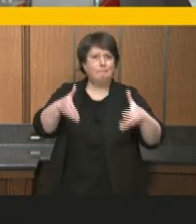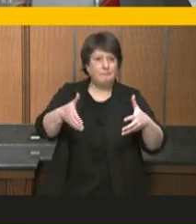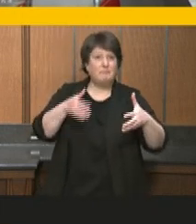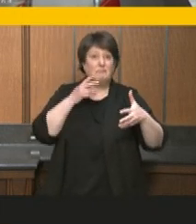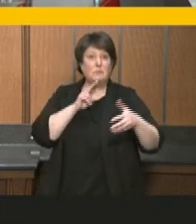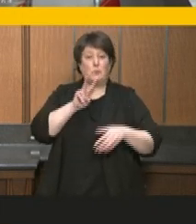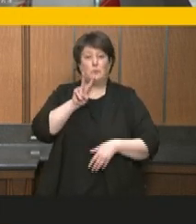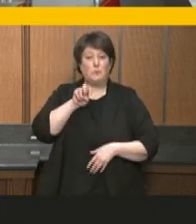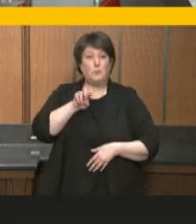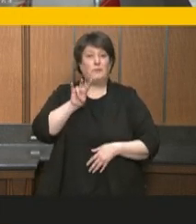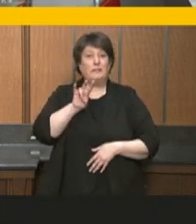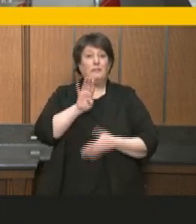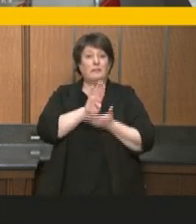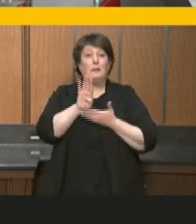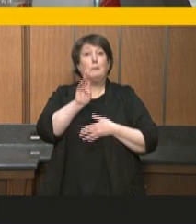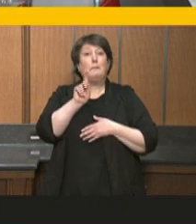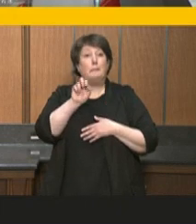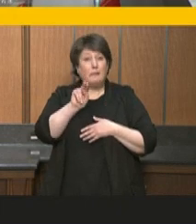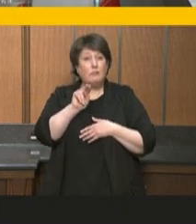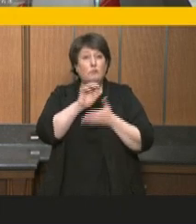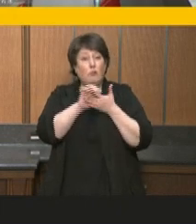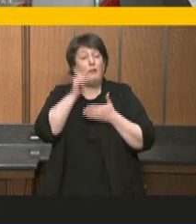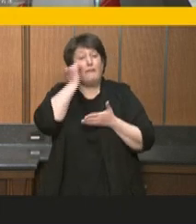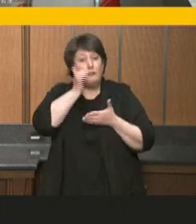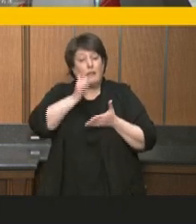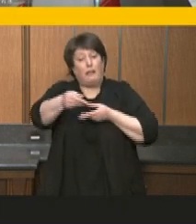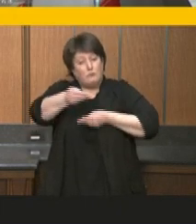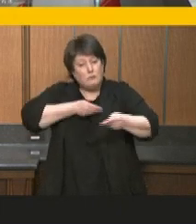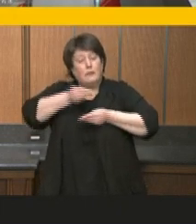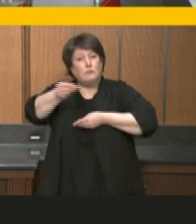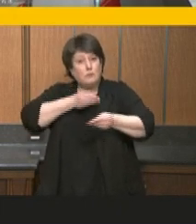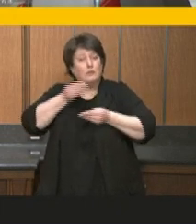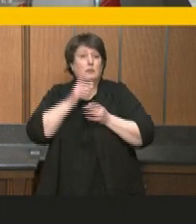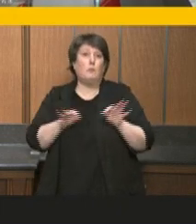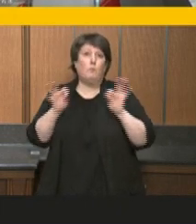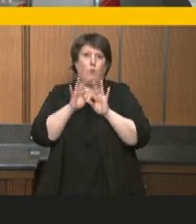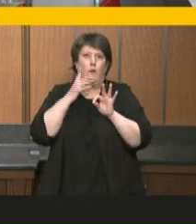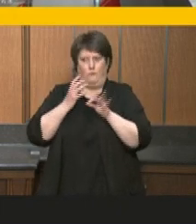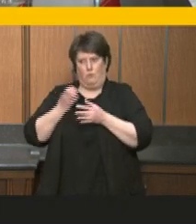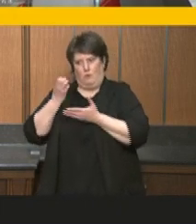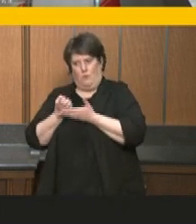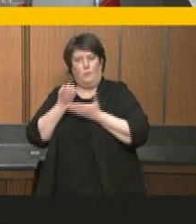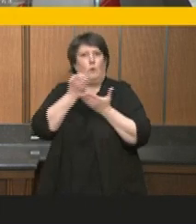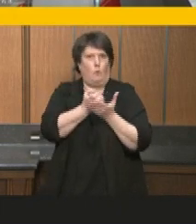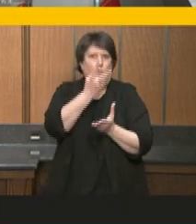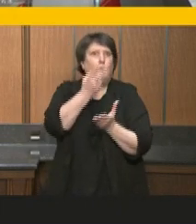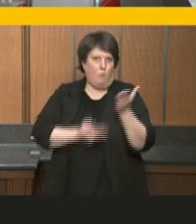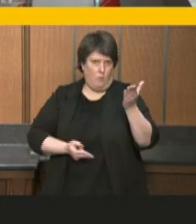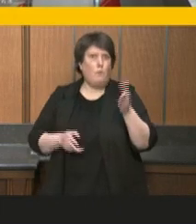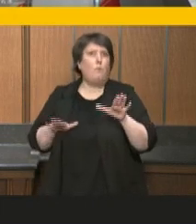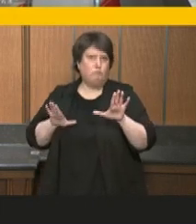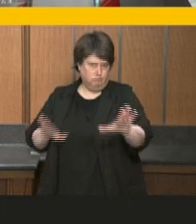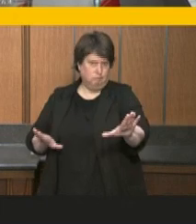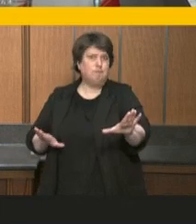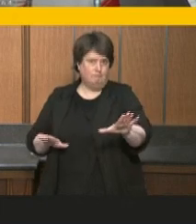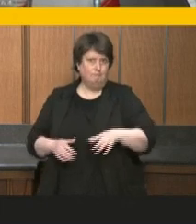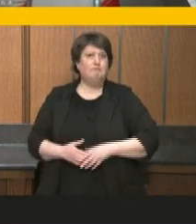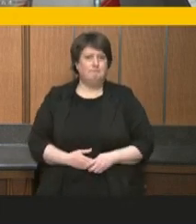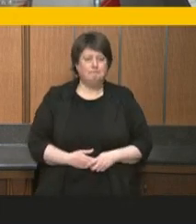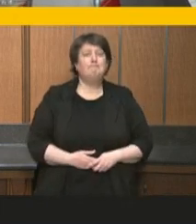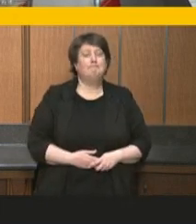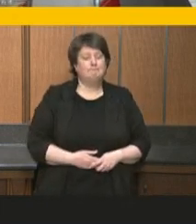border every day, and that trade is essential to the economies and well-being of both Canadians and